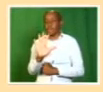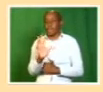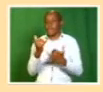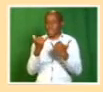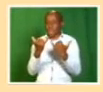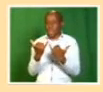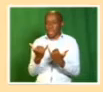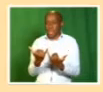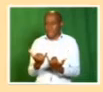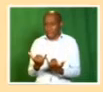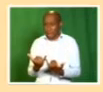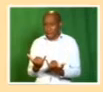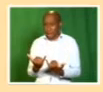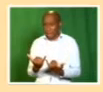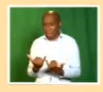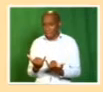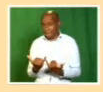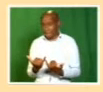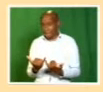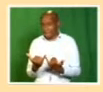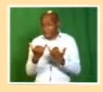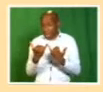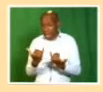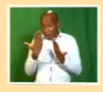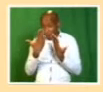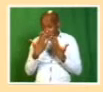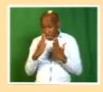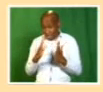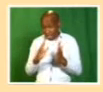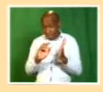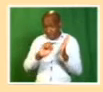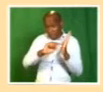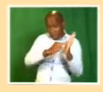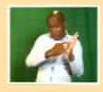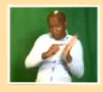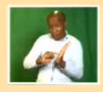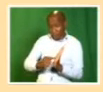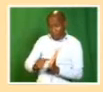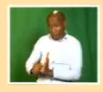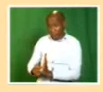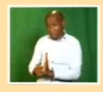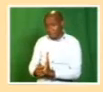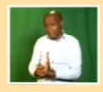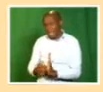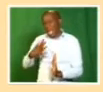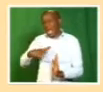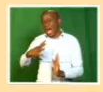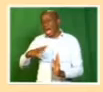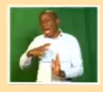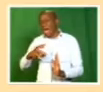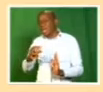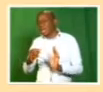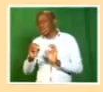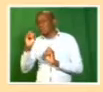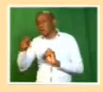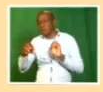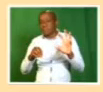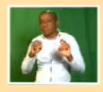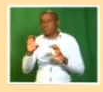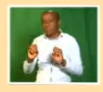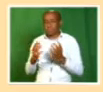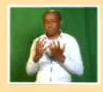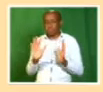Then now, when you have plotted those points, no need to show other values. We only